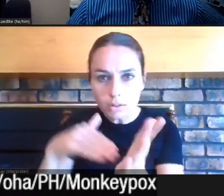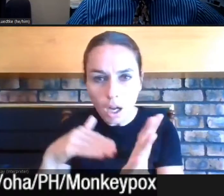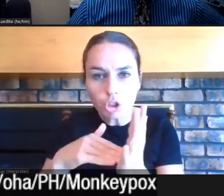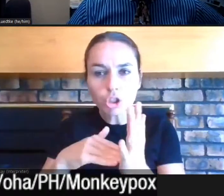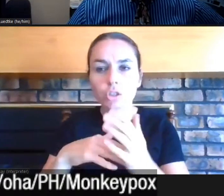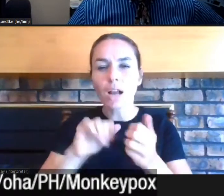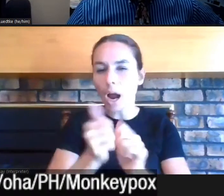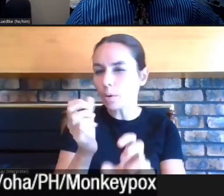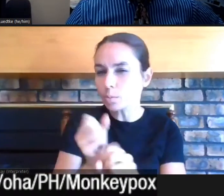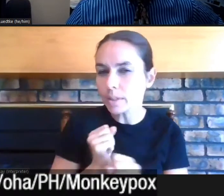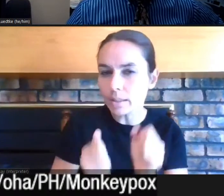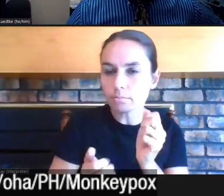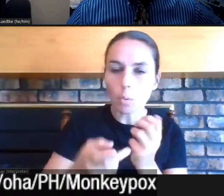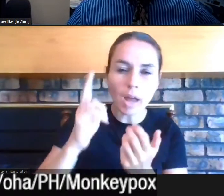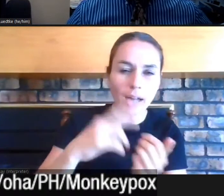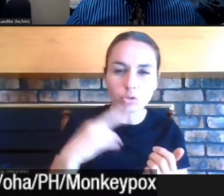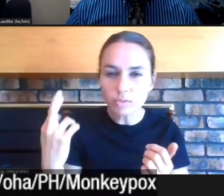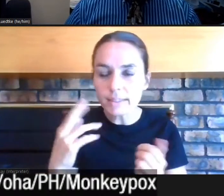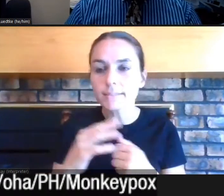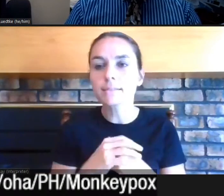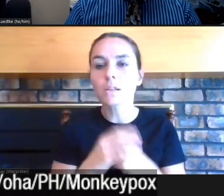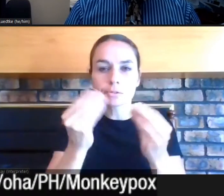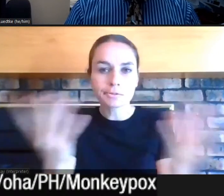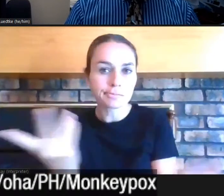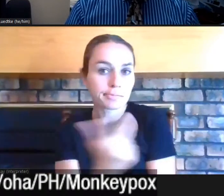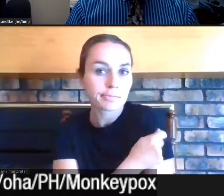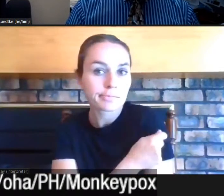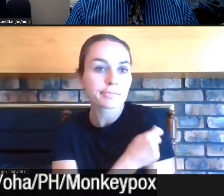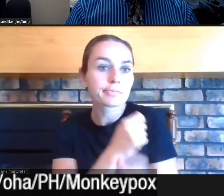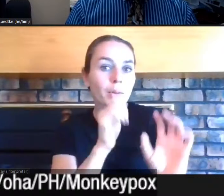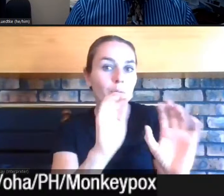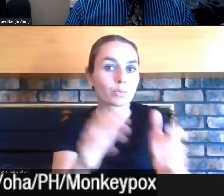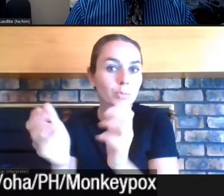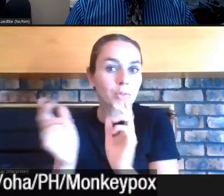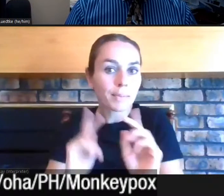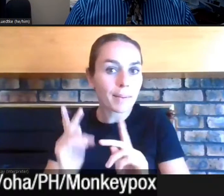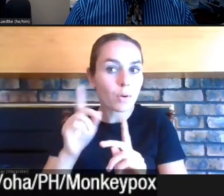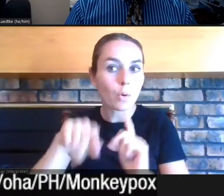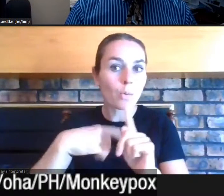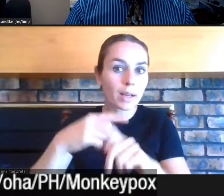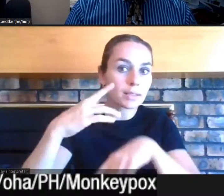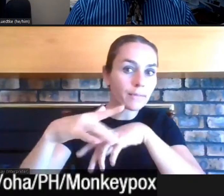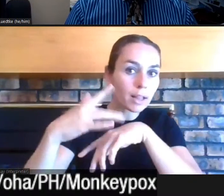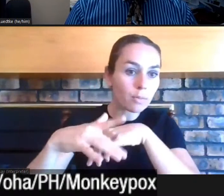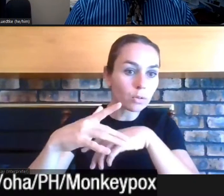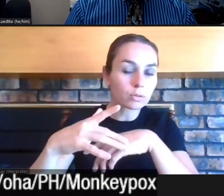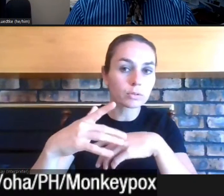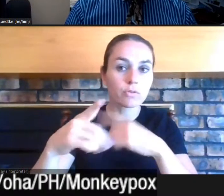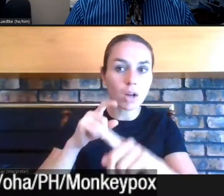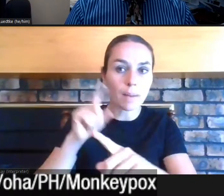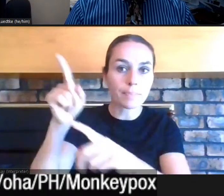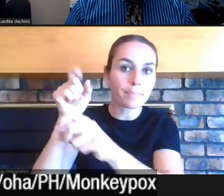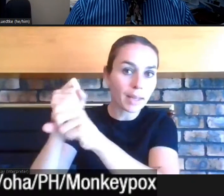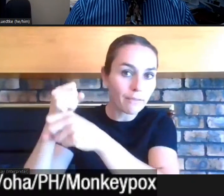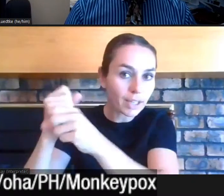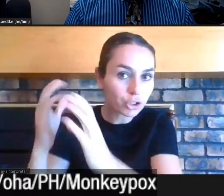getting vaccine out to broader groups of people as it becomes more available, from the manufacturer down to our federal partners and to us,